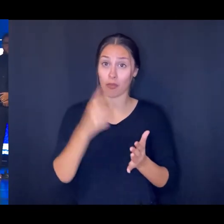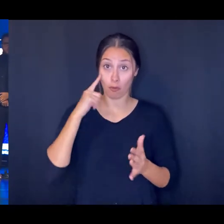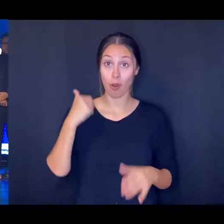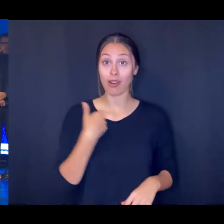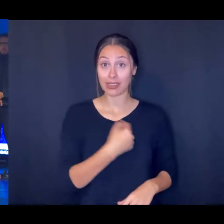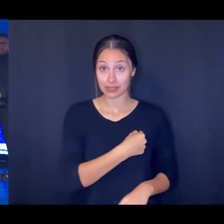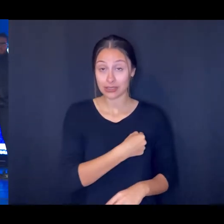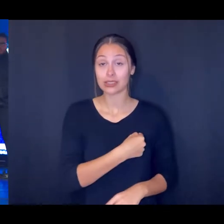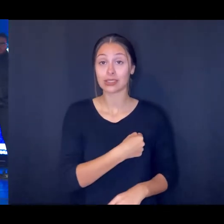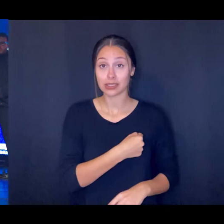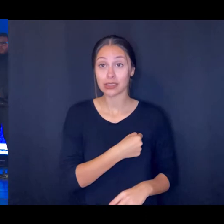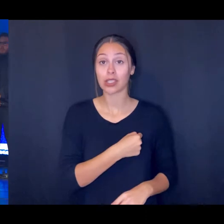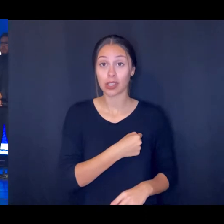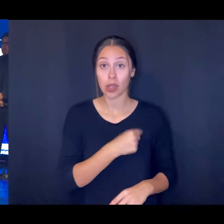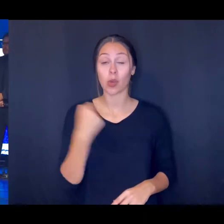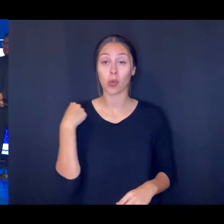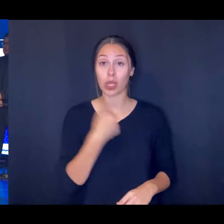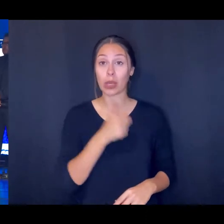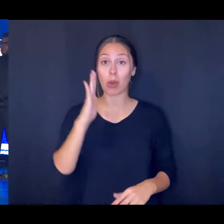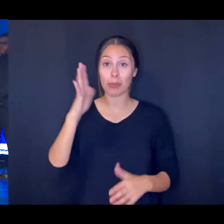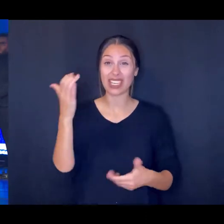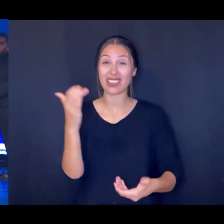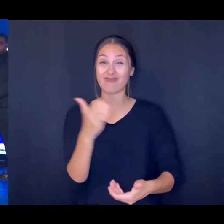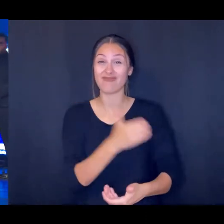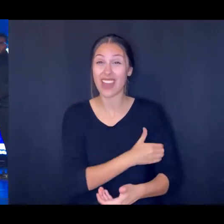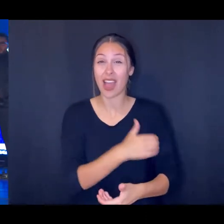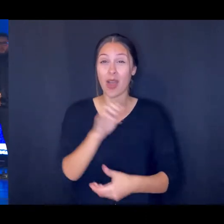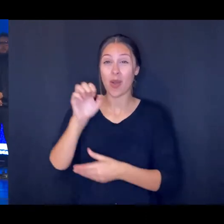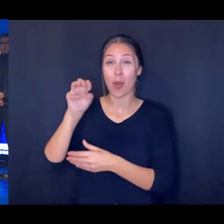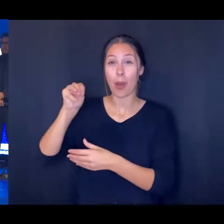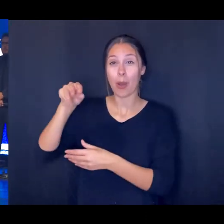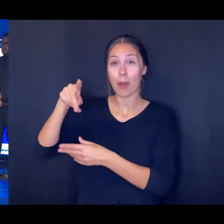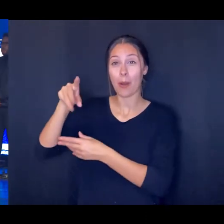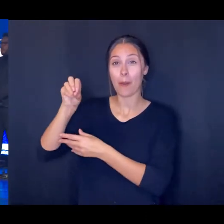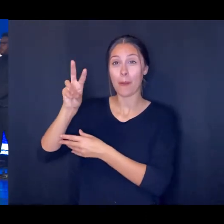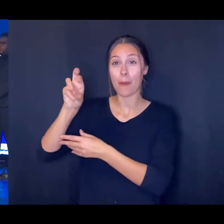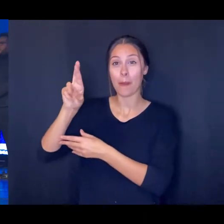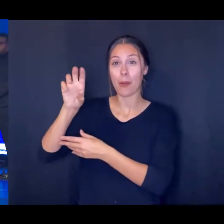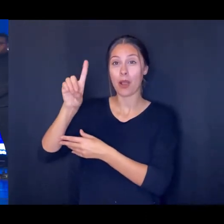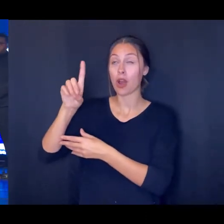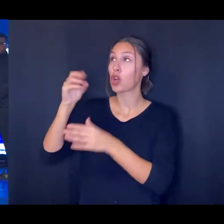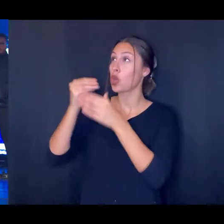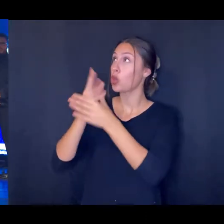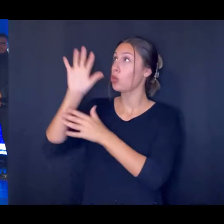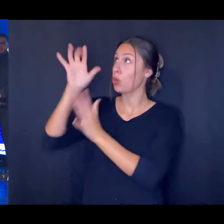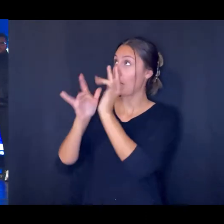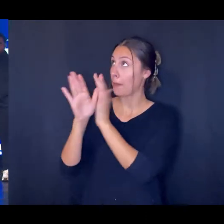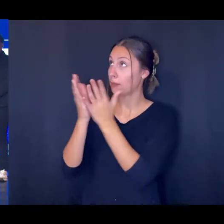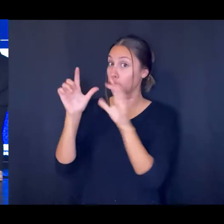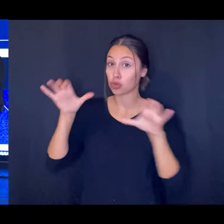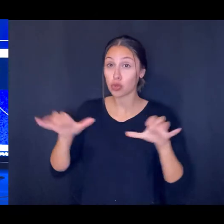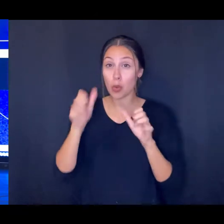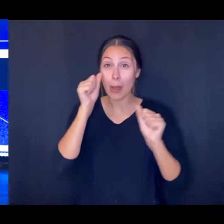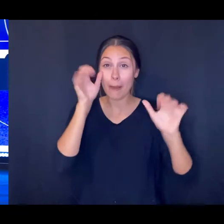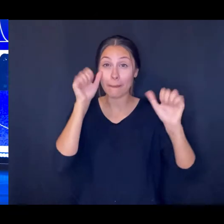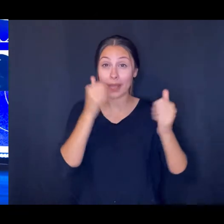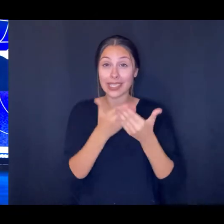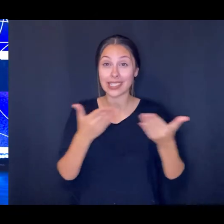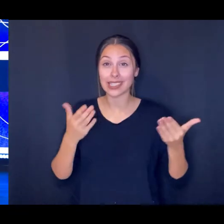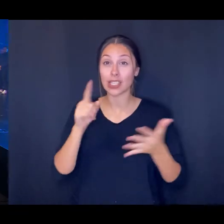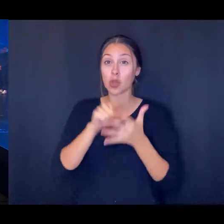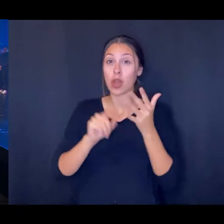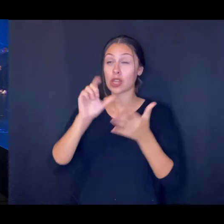that for us, is that we're going to be empowered through the Word of God to do amazing